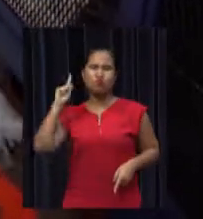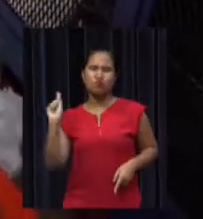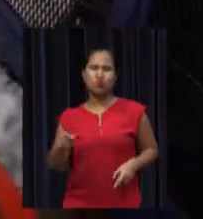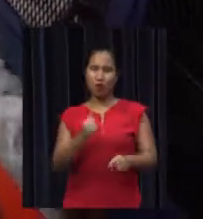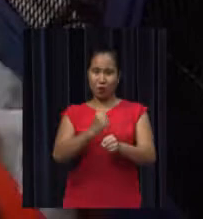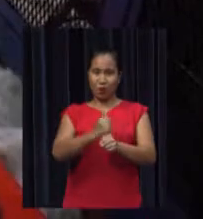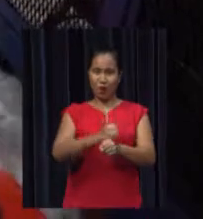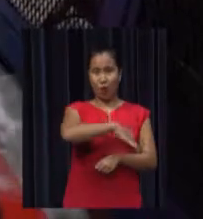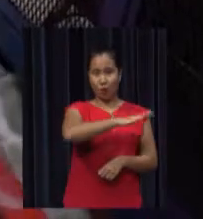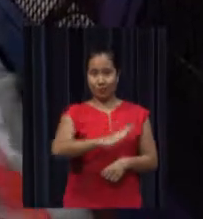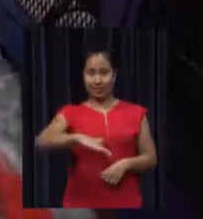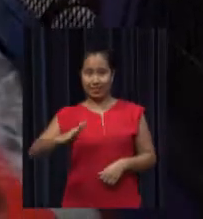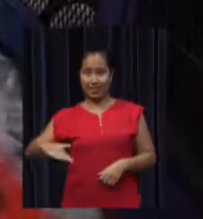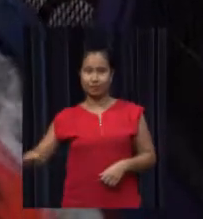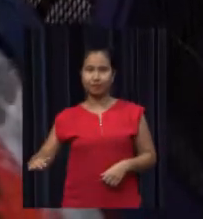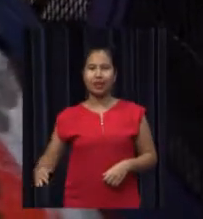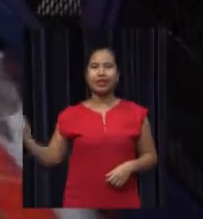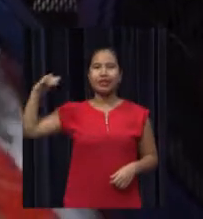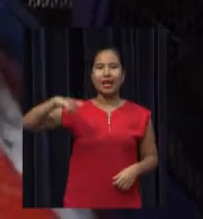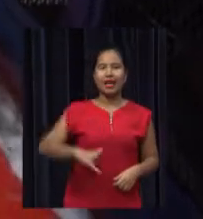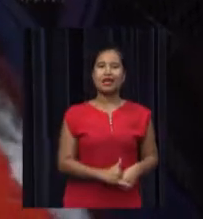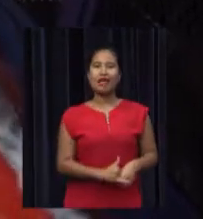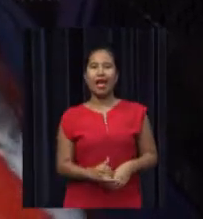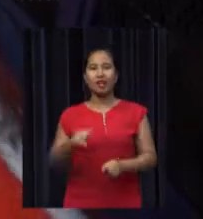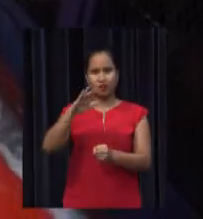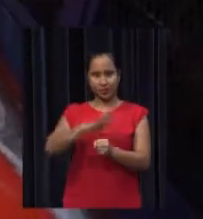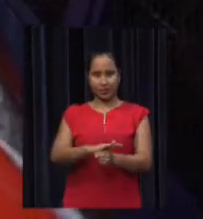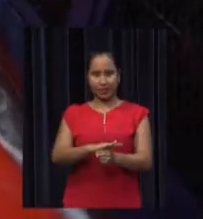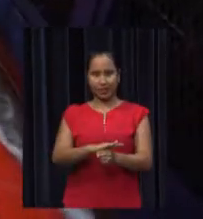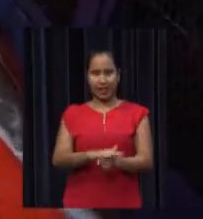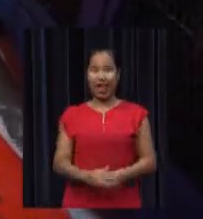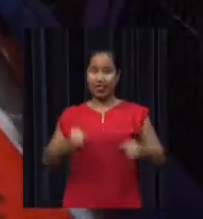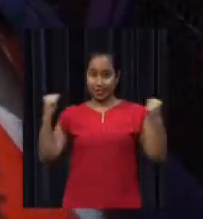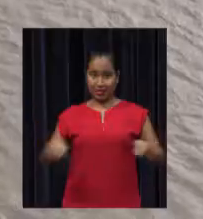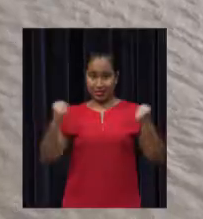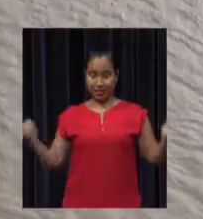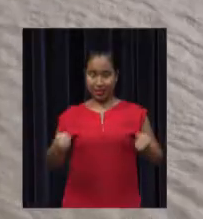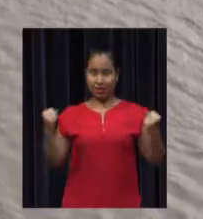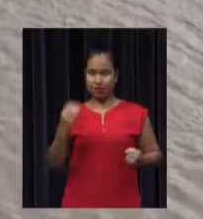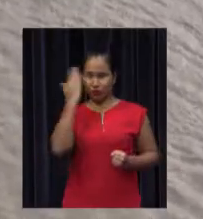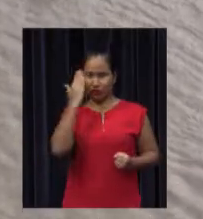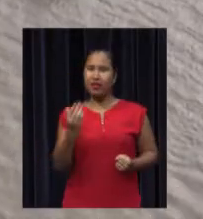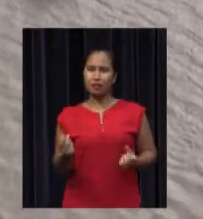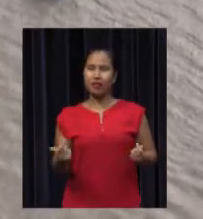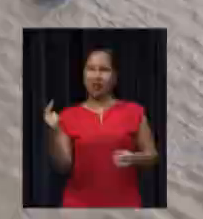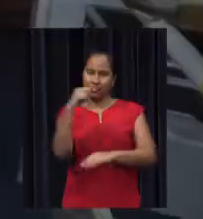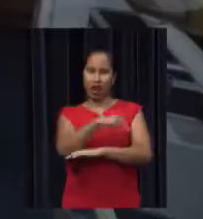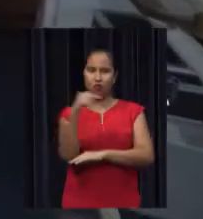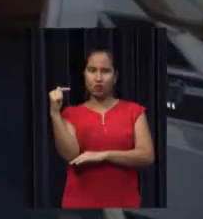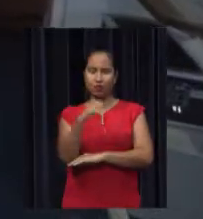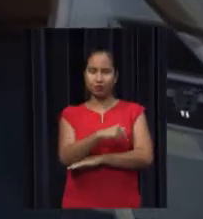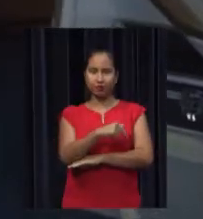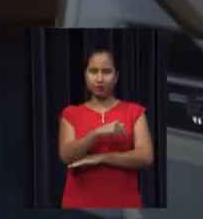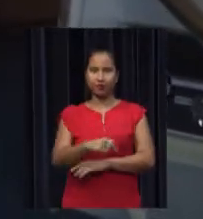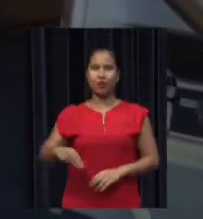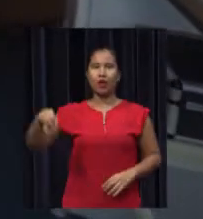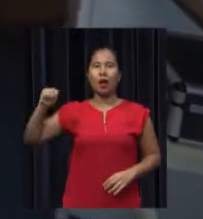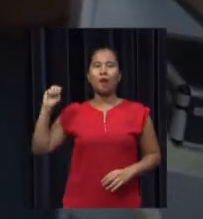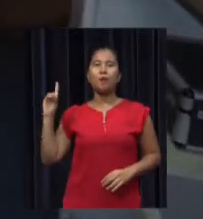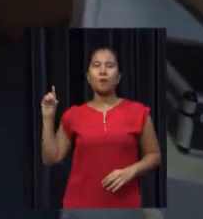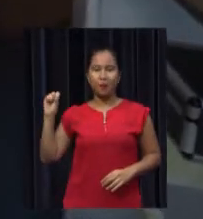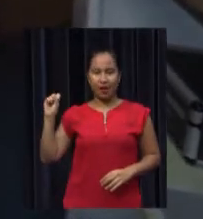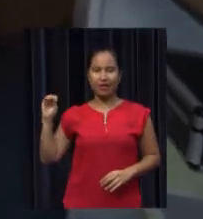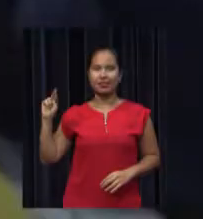sea, travel insurance, and the required safety training for the students. MedSurf provides ship